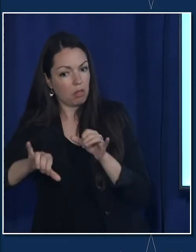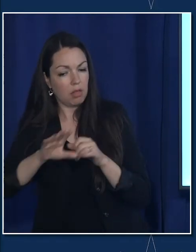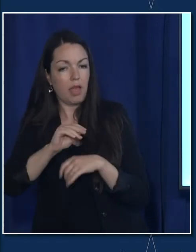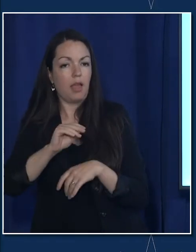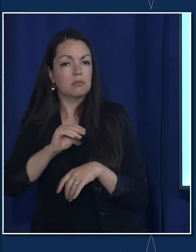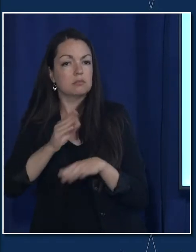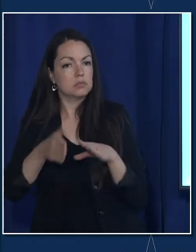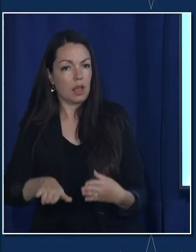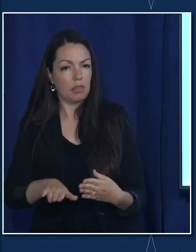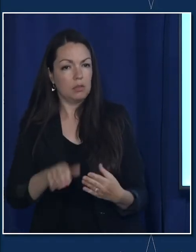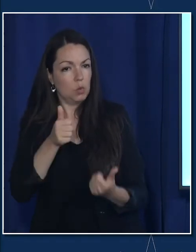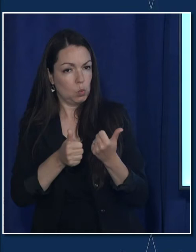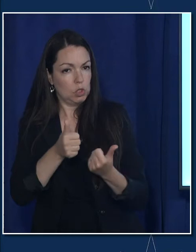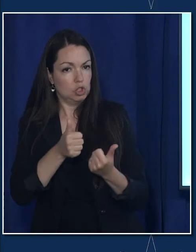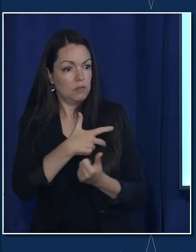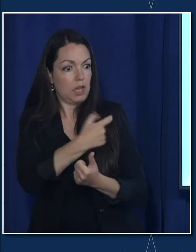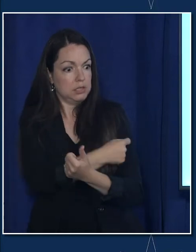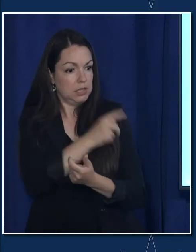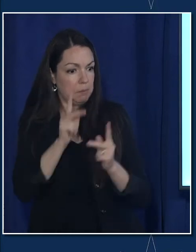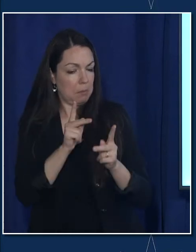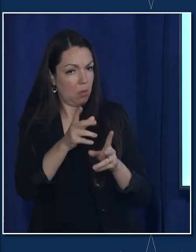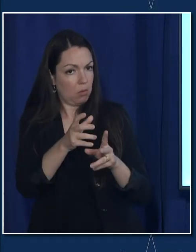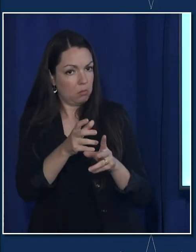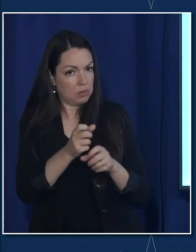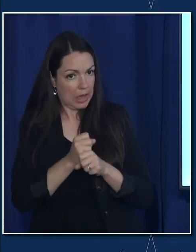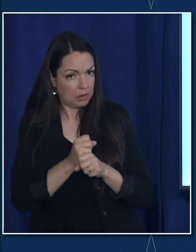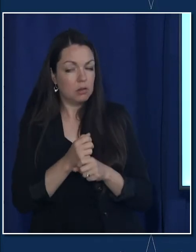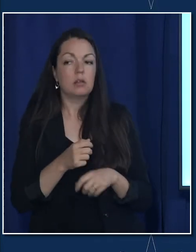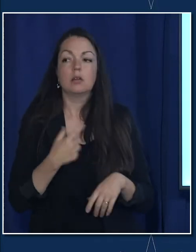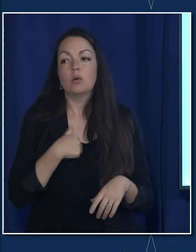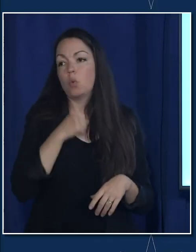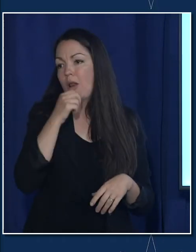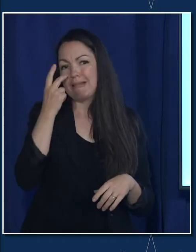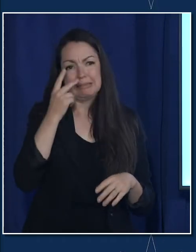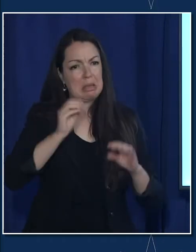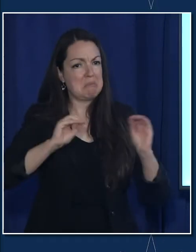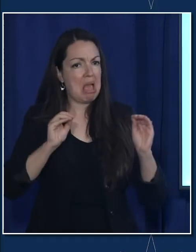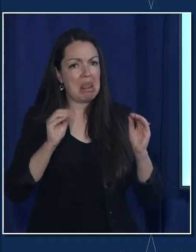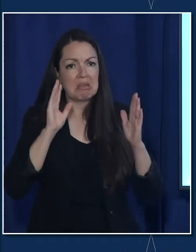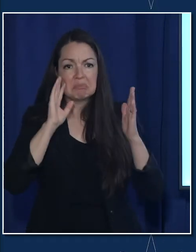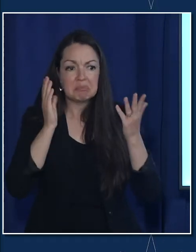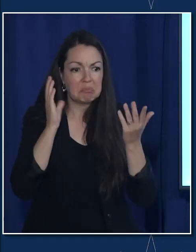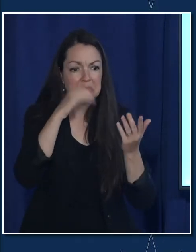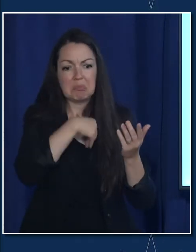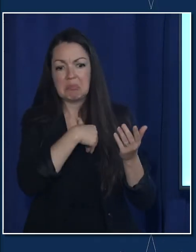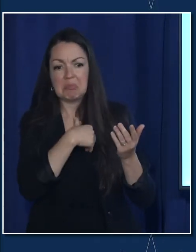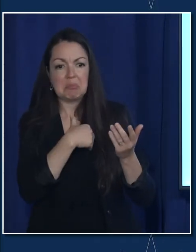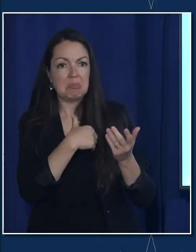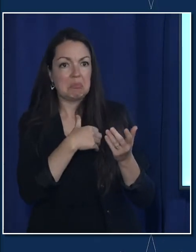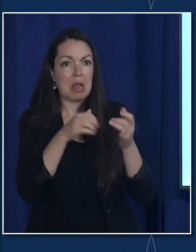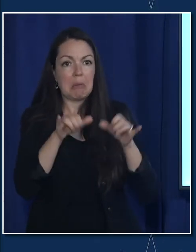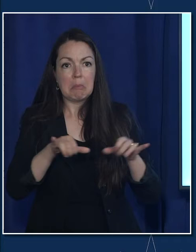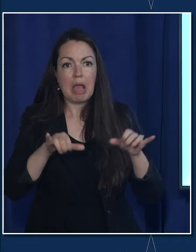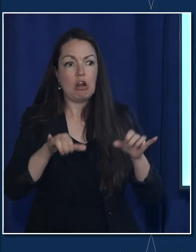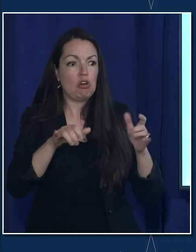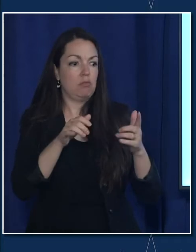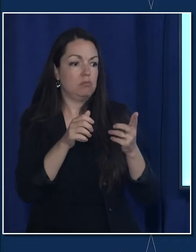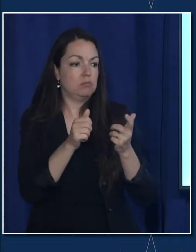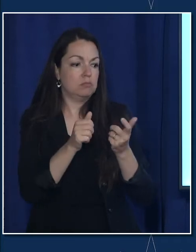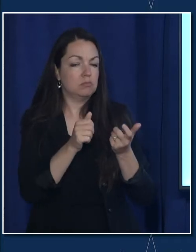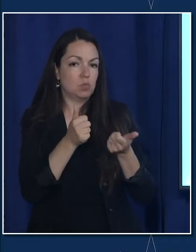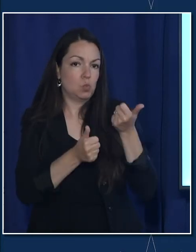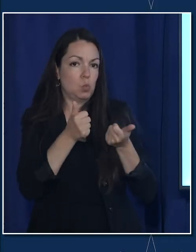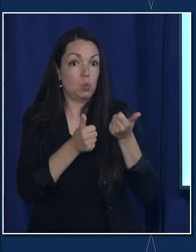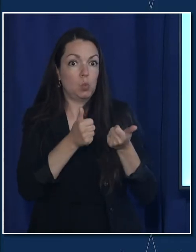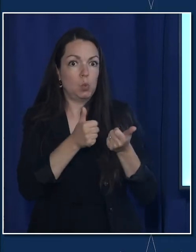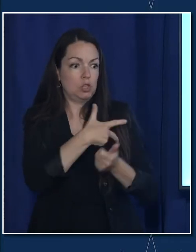getting. We've not seen any significantly unexpected patterns here in terms of which vaccine people have gotten related to breakthrough. I can tell